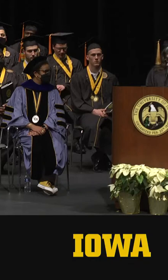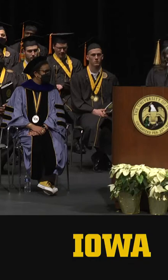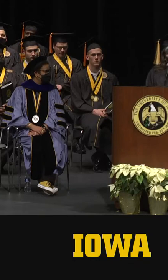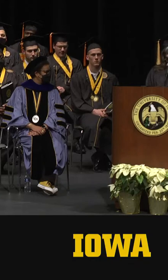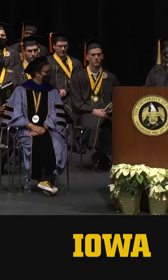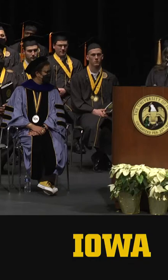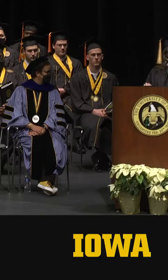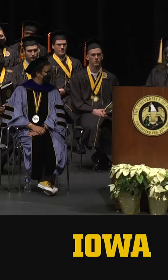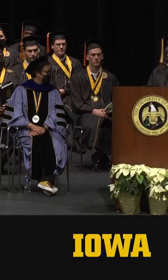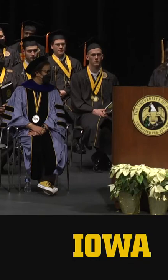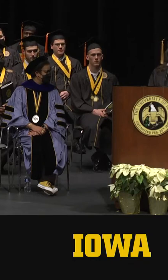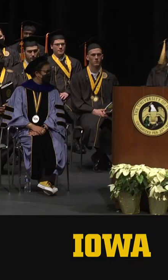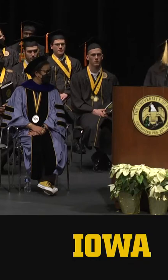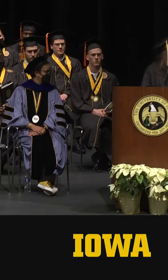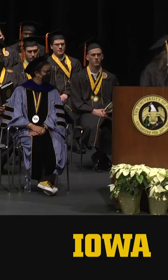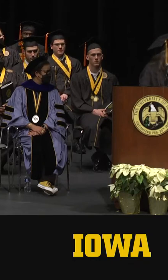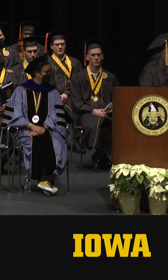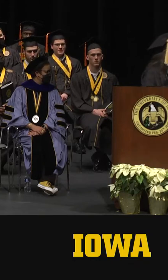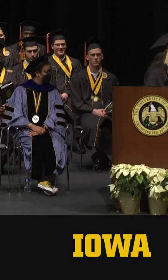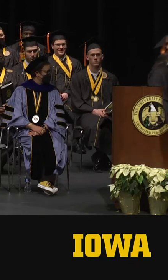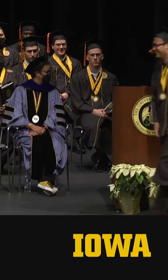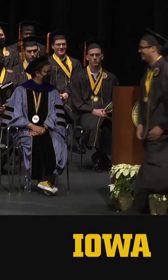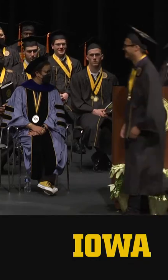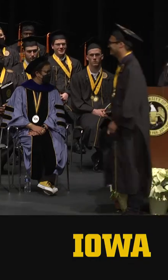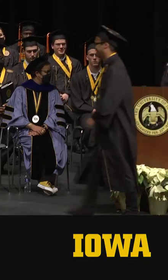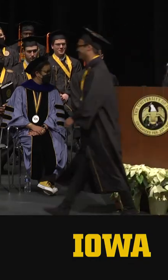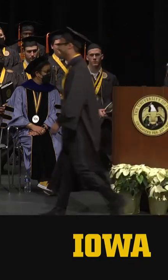Damian Roy Johnson.